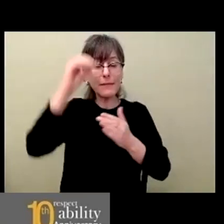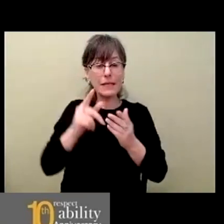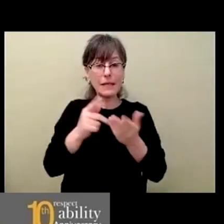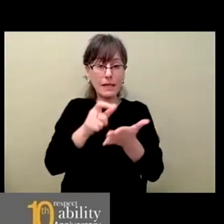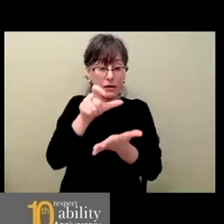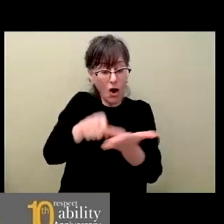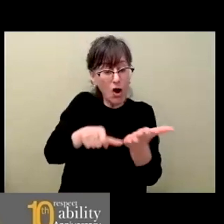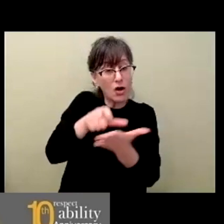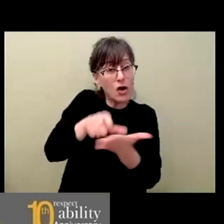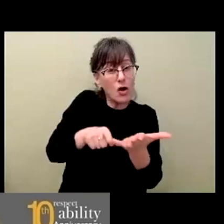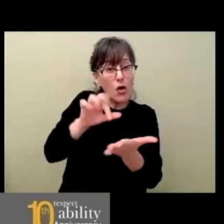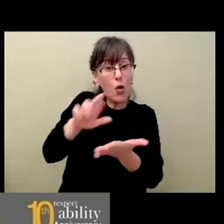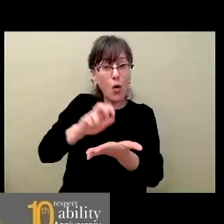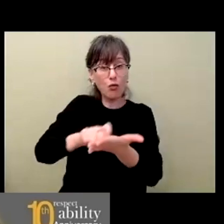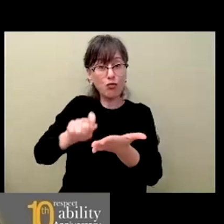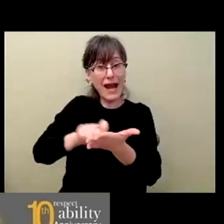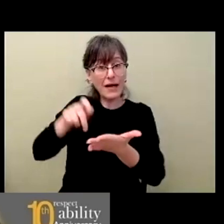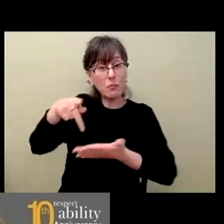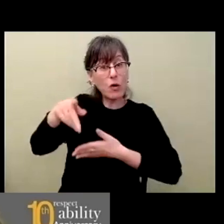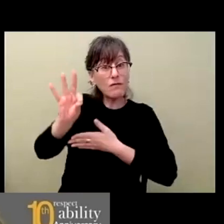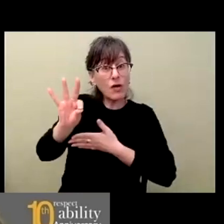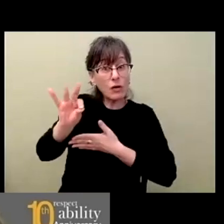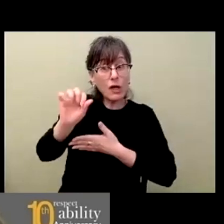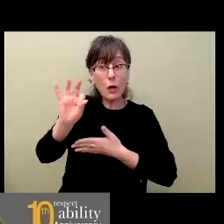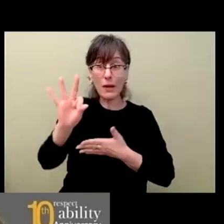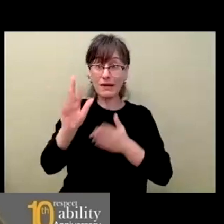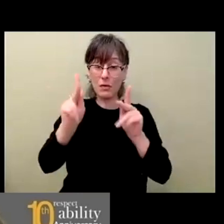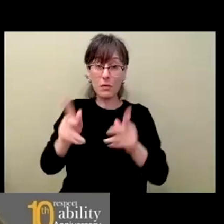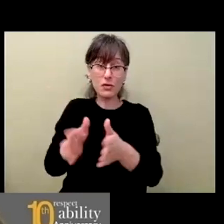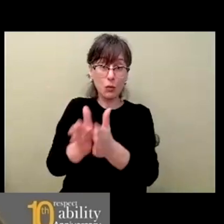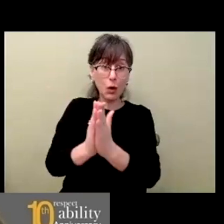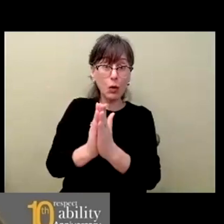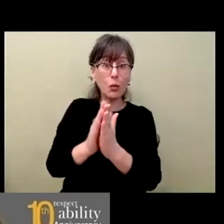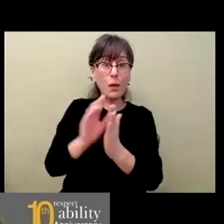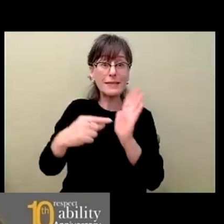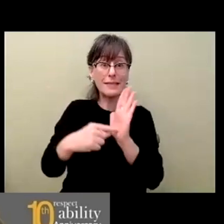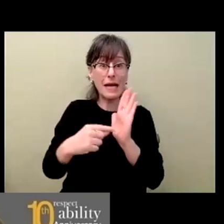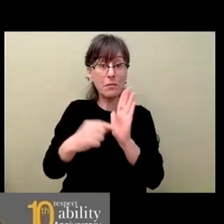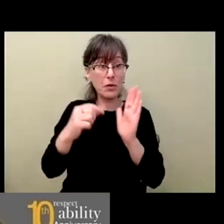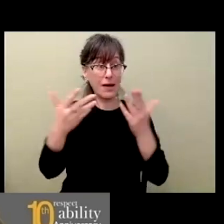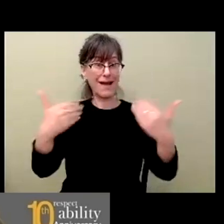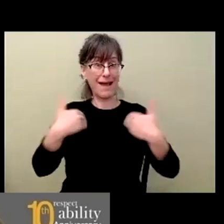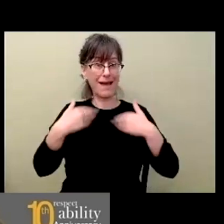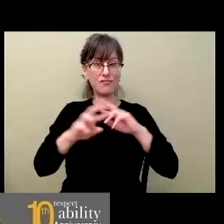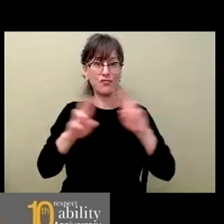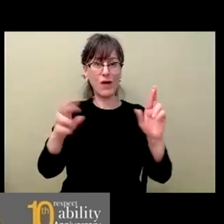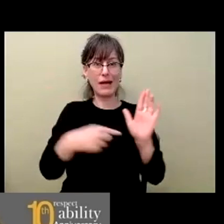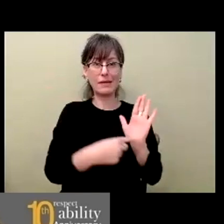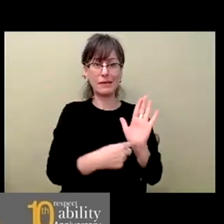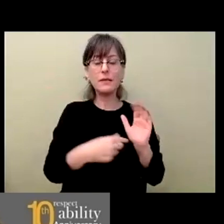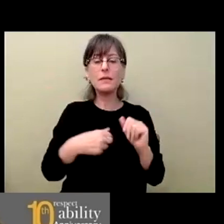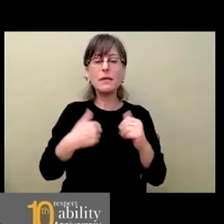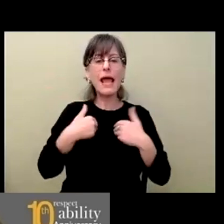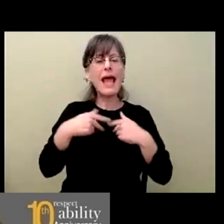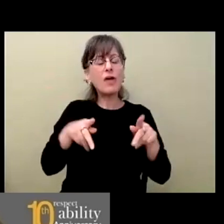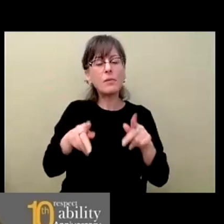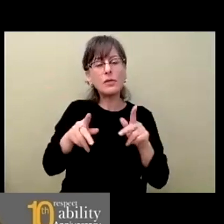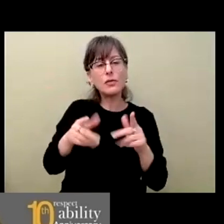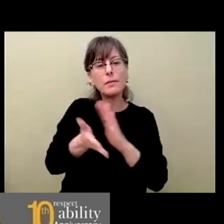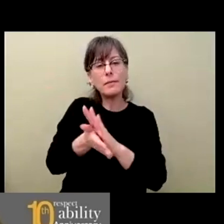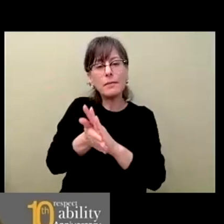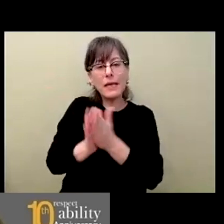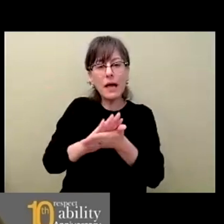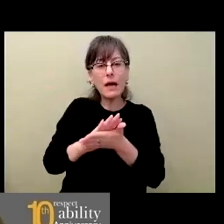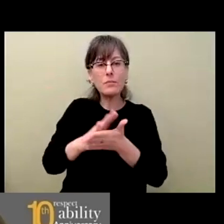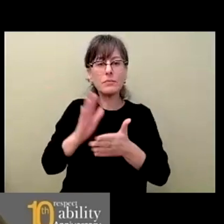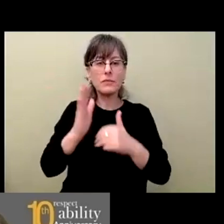out a writing portfolio, so if somebody asks you for a sample, you can have one. Find opportunities to become comfortable with public speaking,